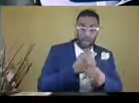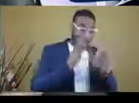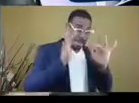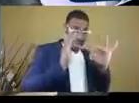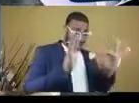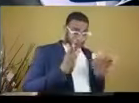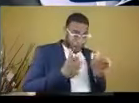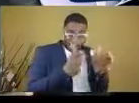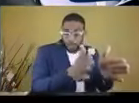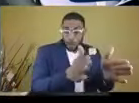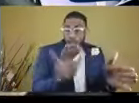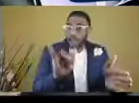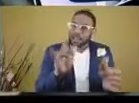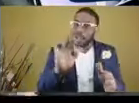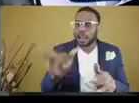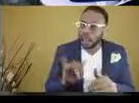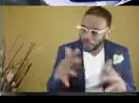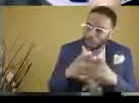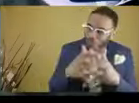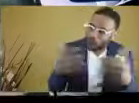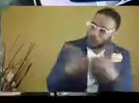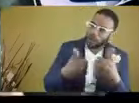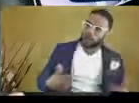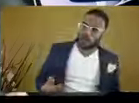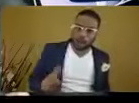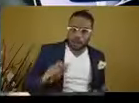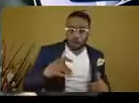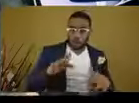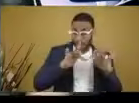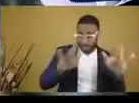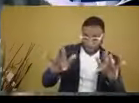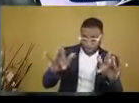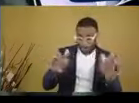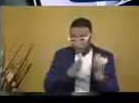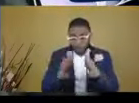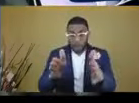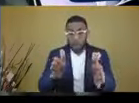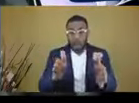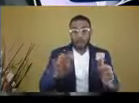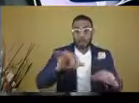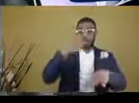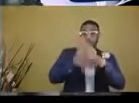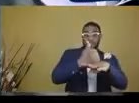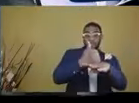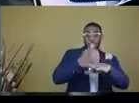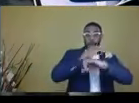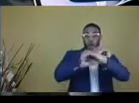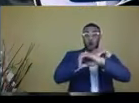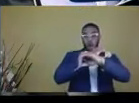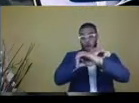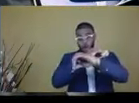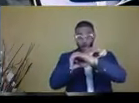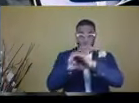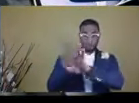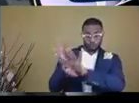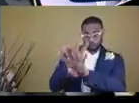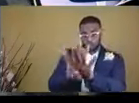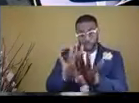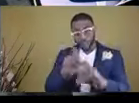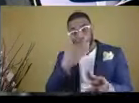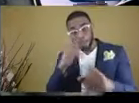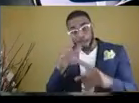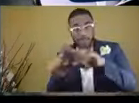pathway, like it's kind of like in a football game, like when we cleared the pathway, that we set up offense, that we gave you the best